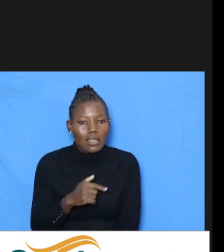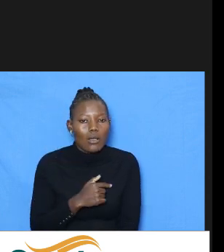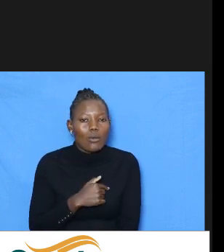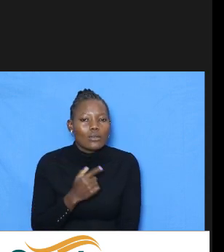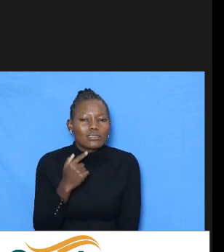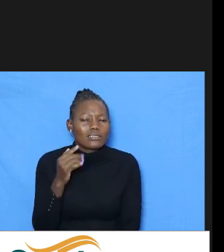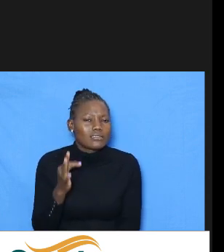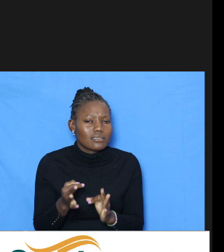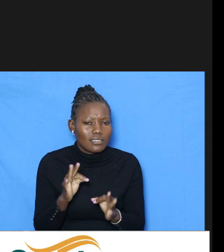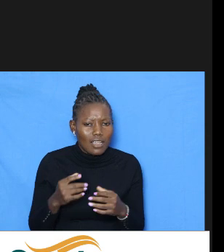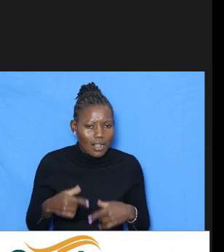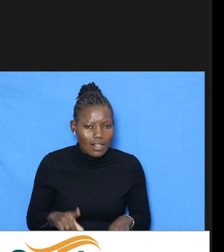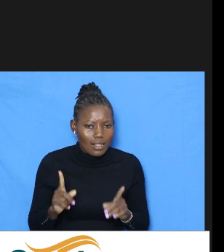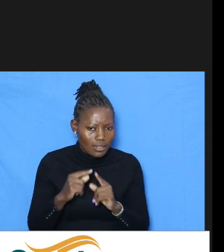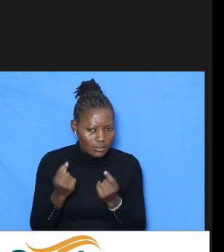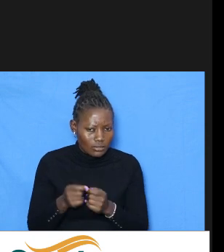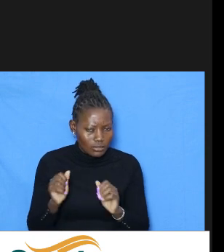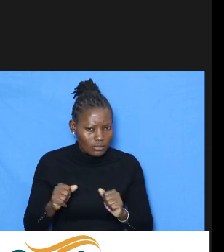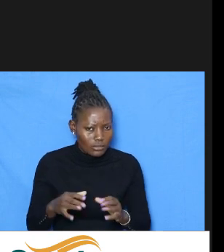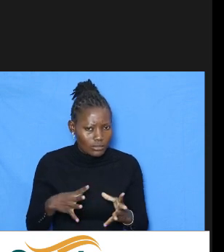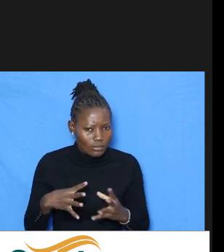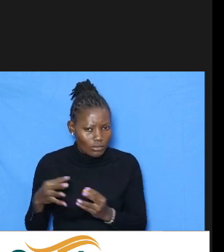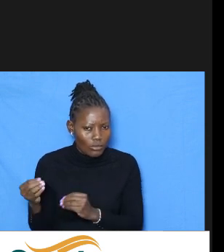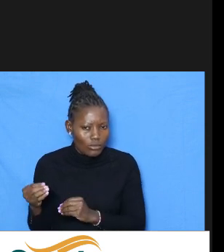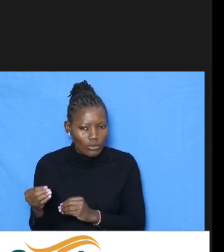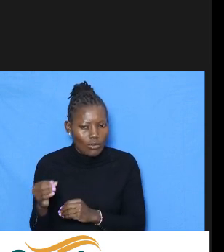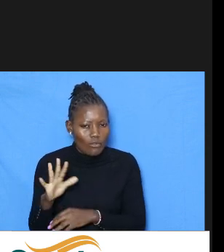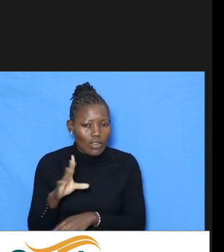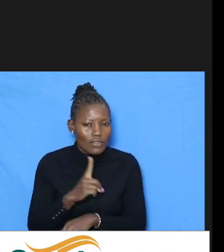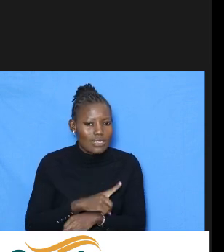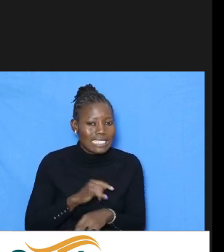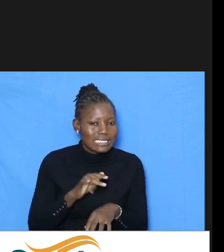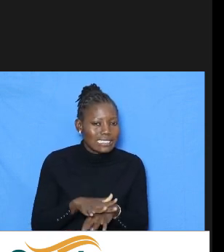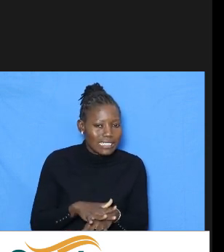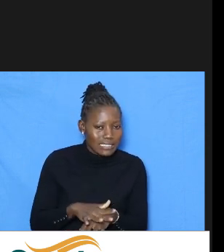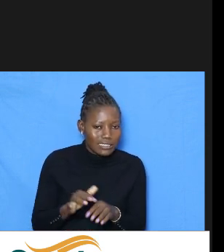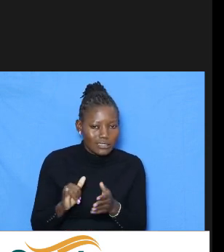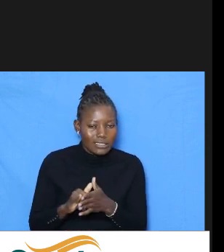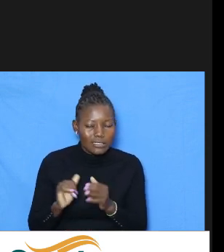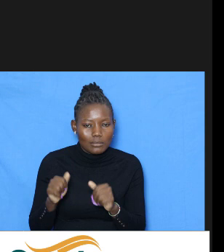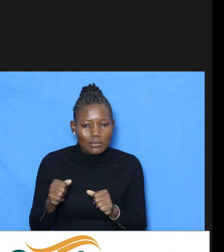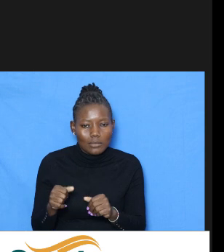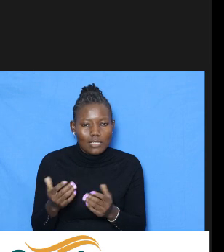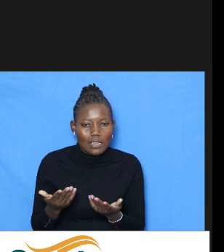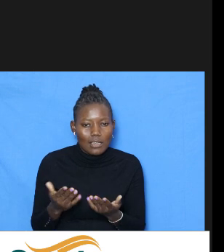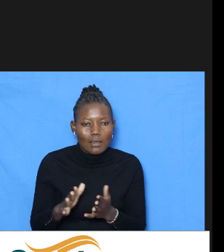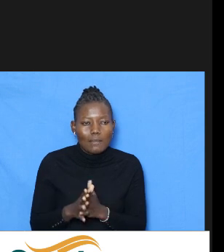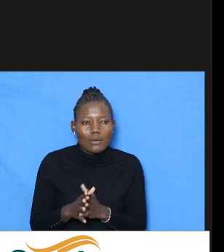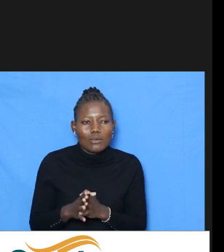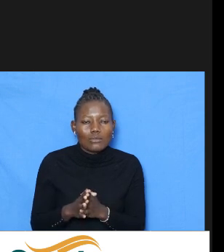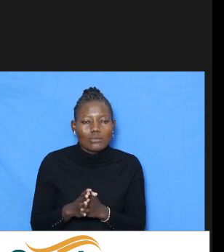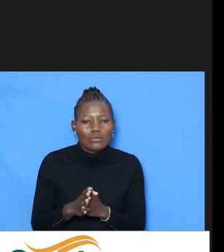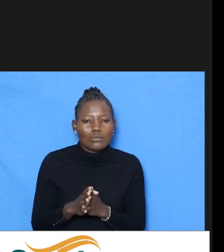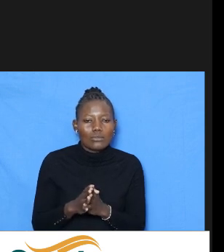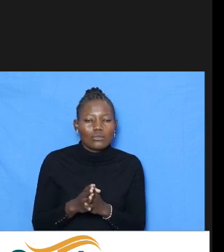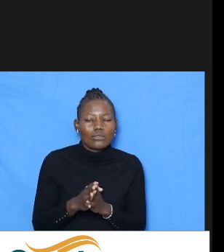if allowed, that the team can go 5 days earlier so that they may be able to acclimatize to that environment.